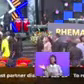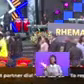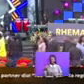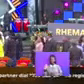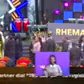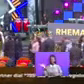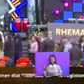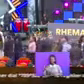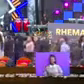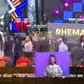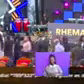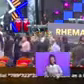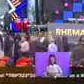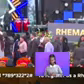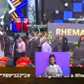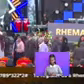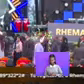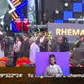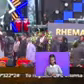back go